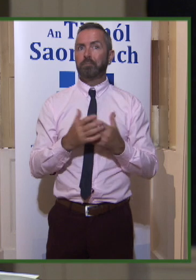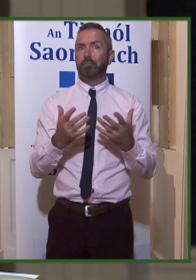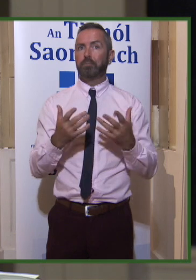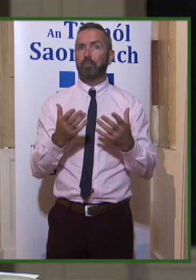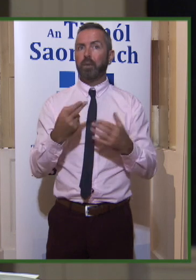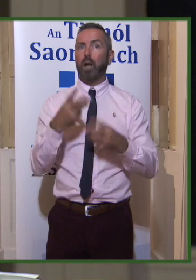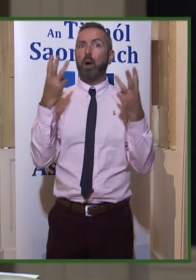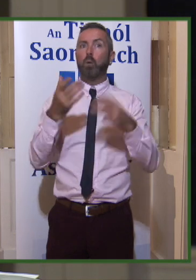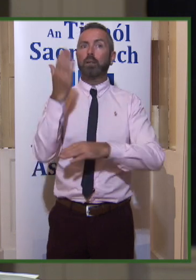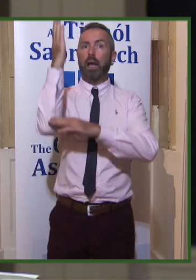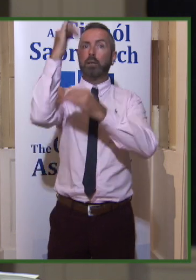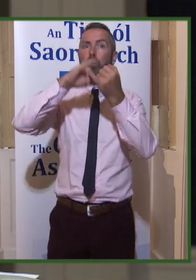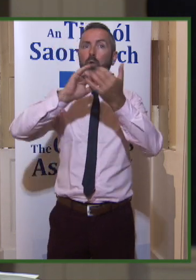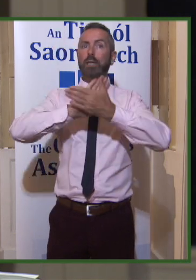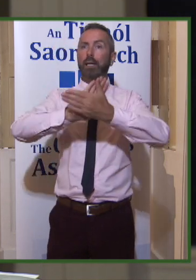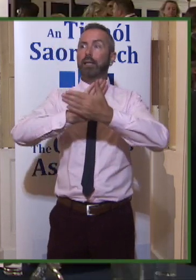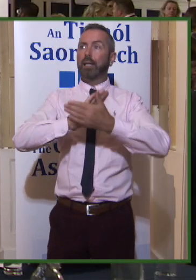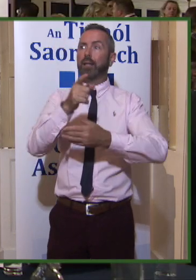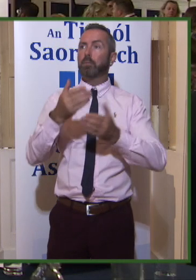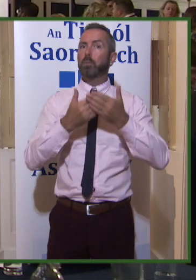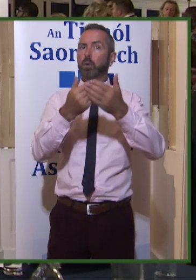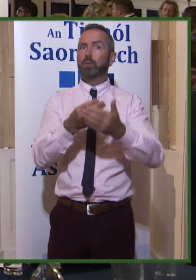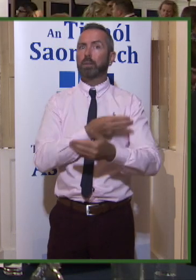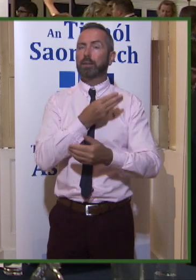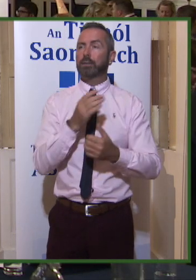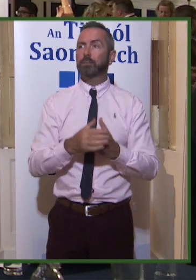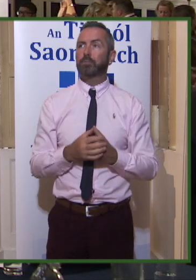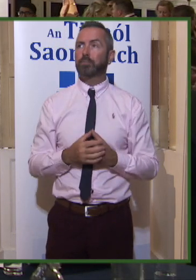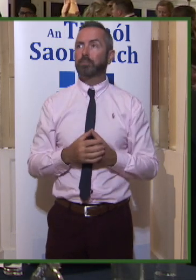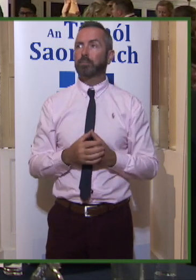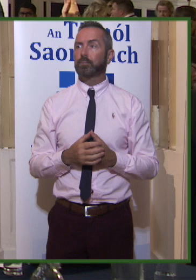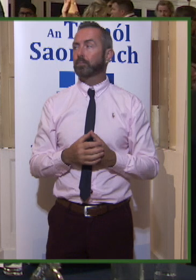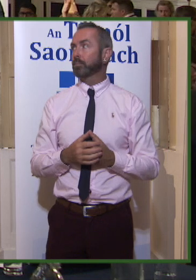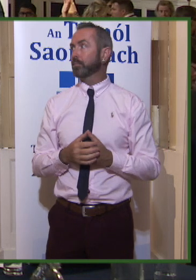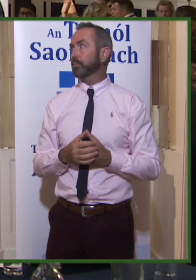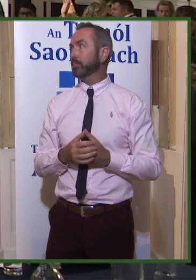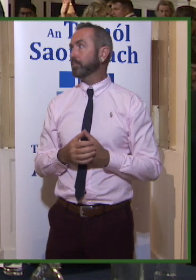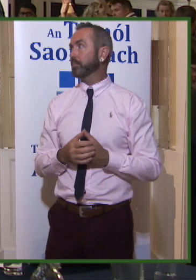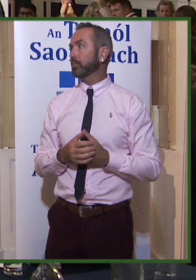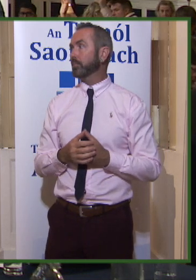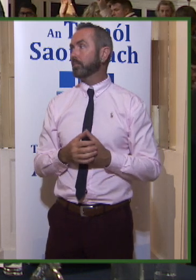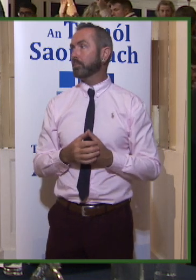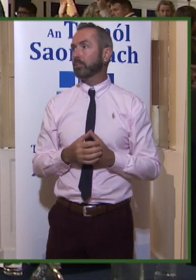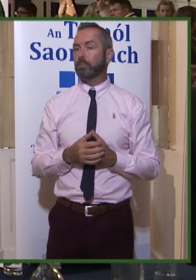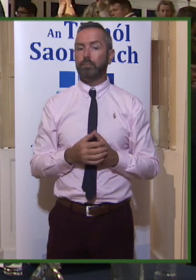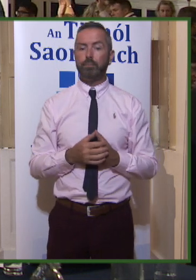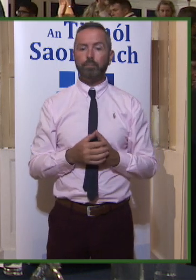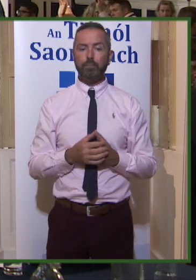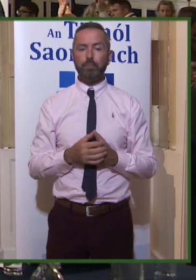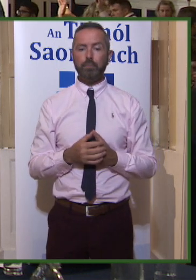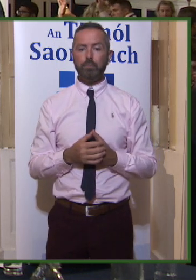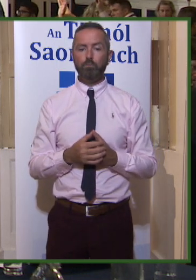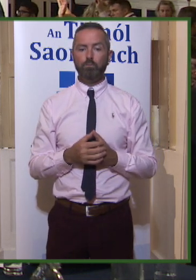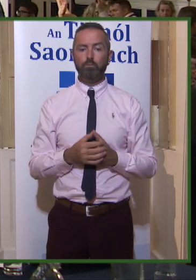asked show of hands who is against that proposed amendment. Okay, Lorraine, will you count as well, please?